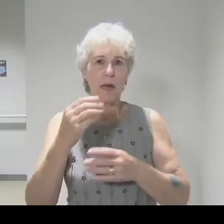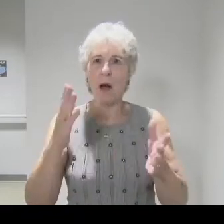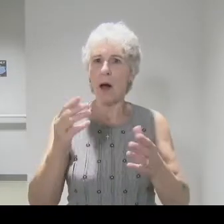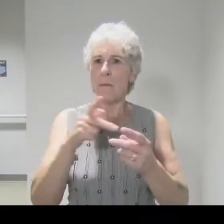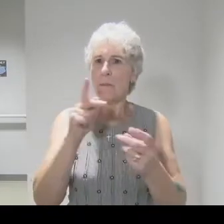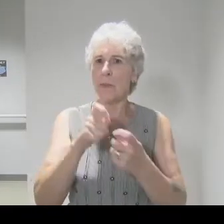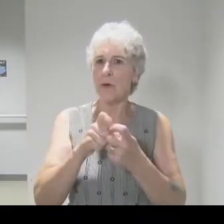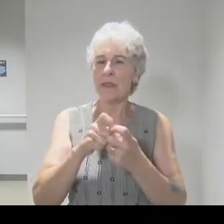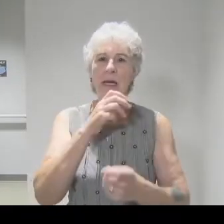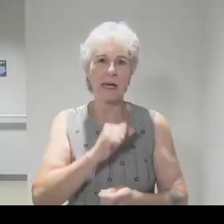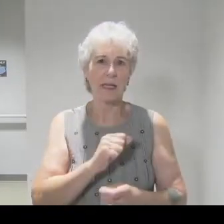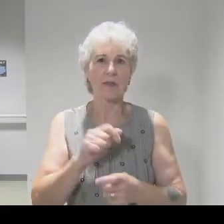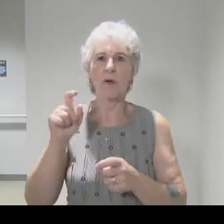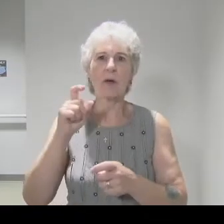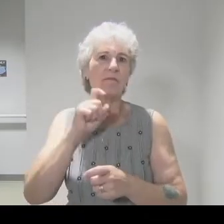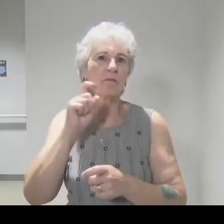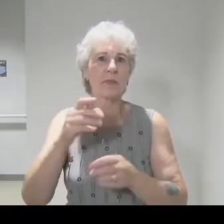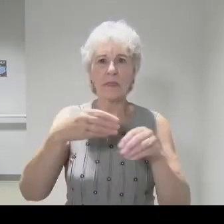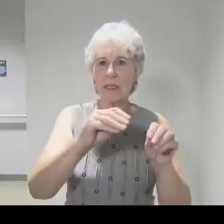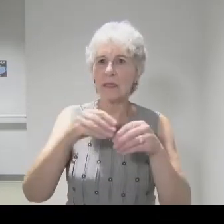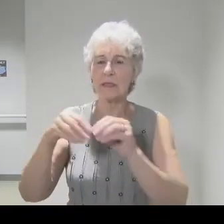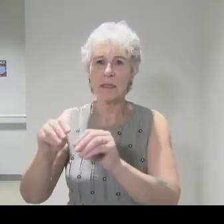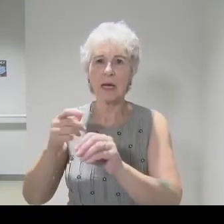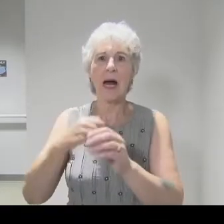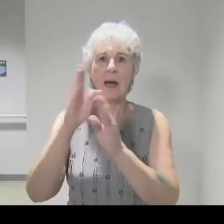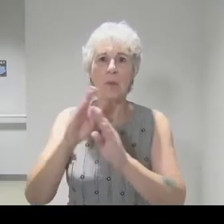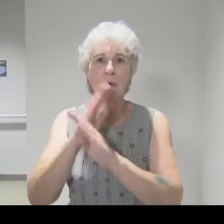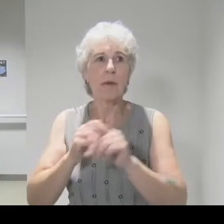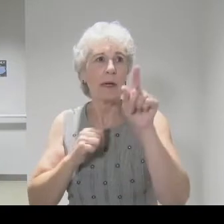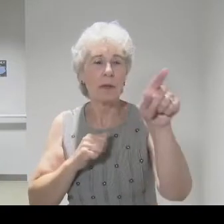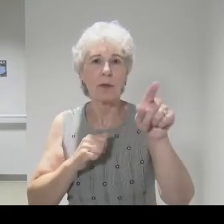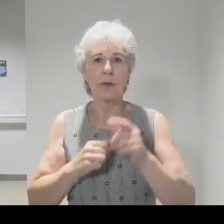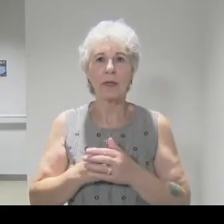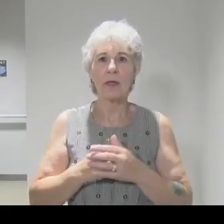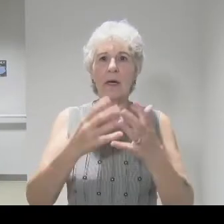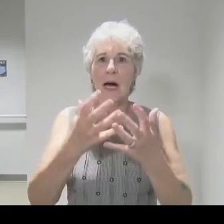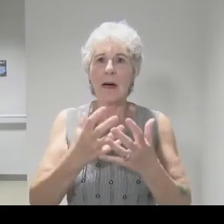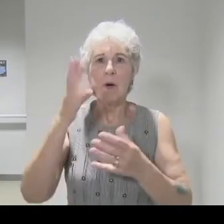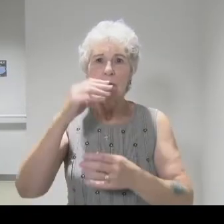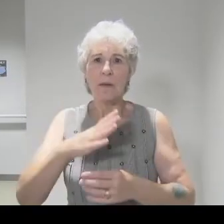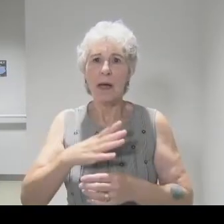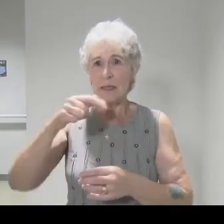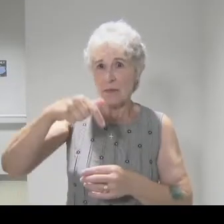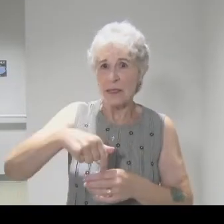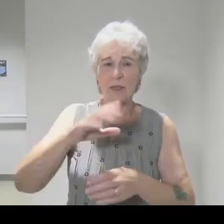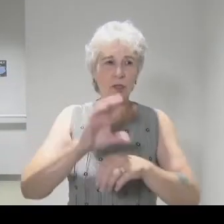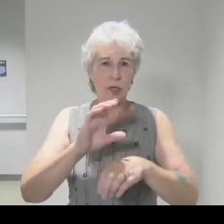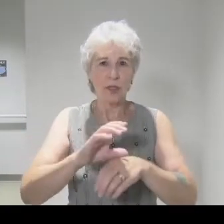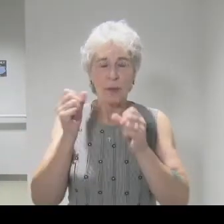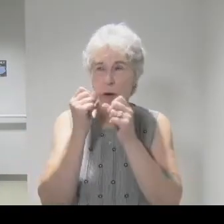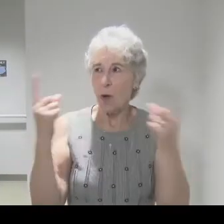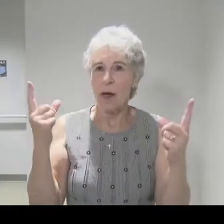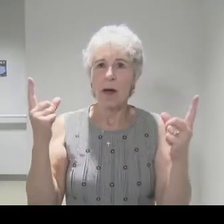ages for this type of activity. I worry about her. I want the men of grace to be